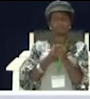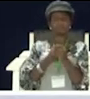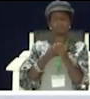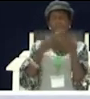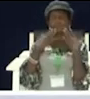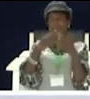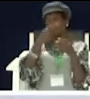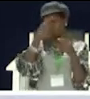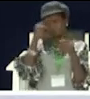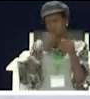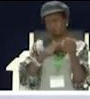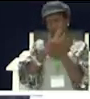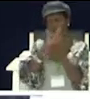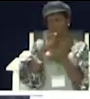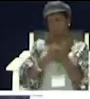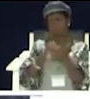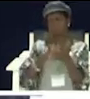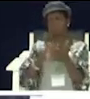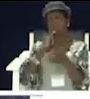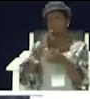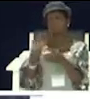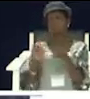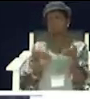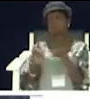Thank you because I believe it is done.